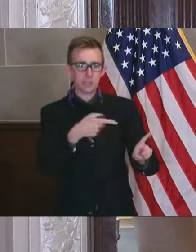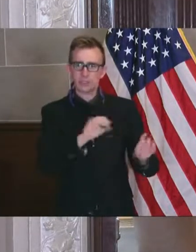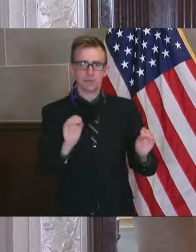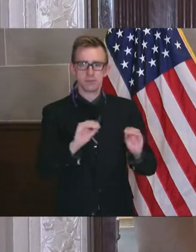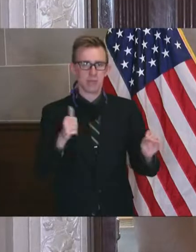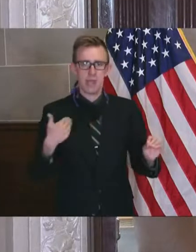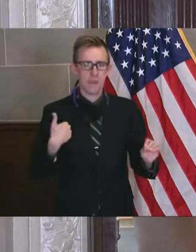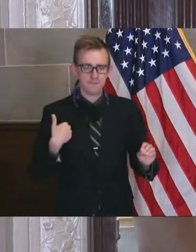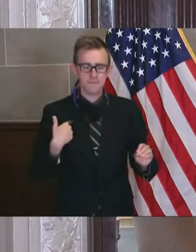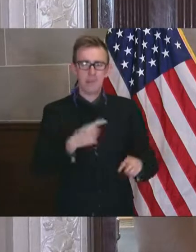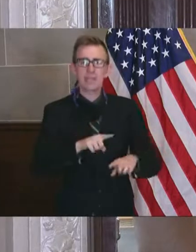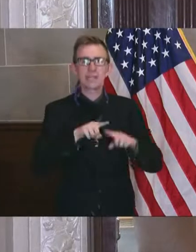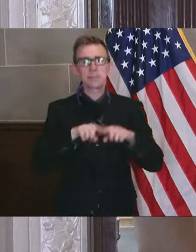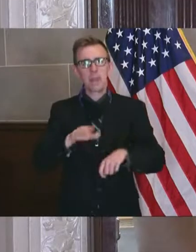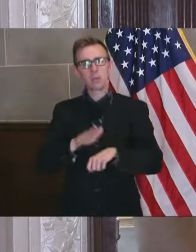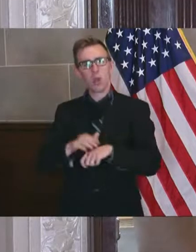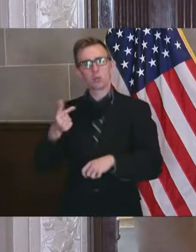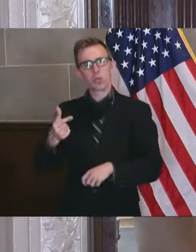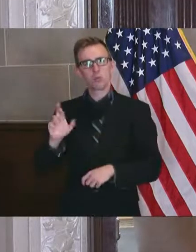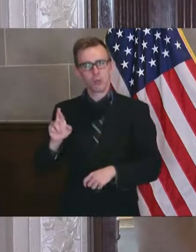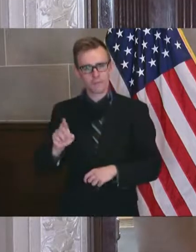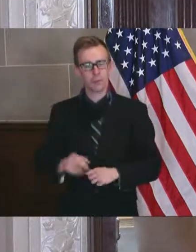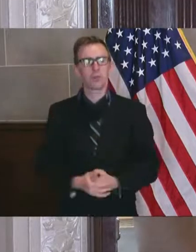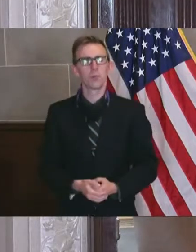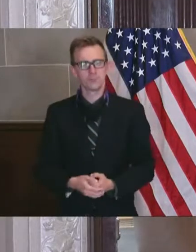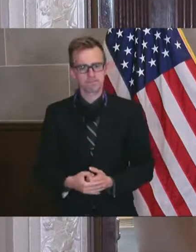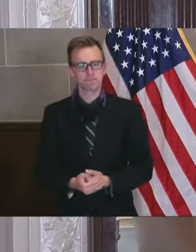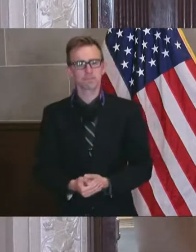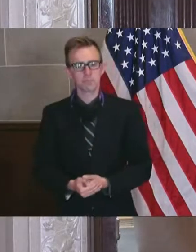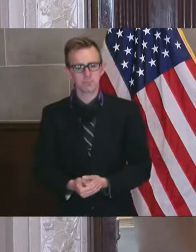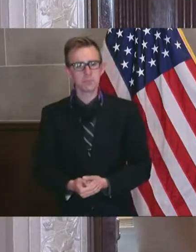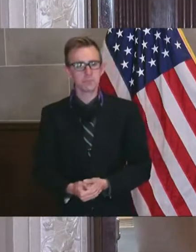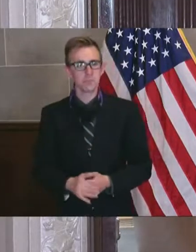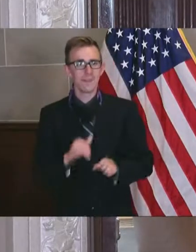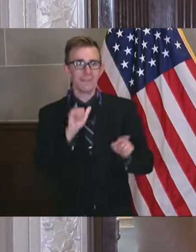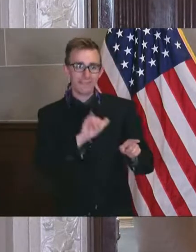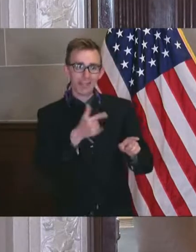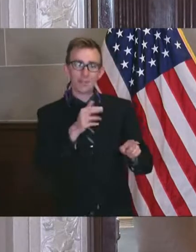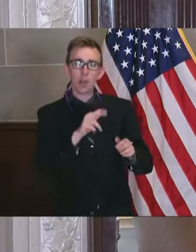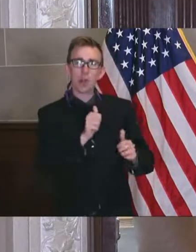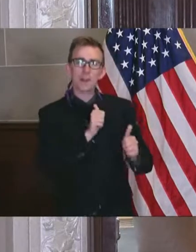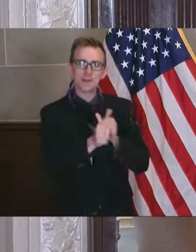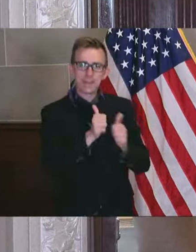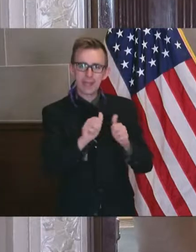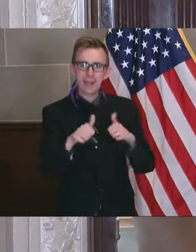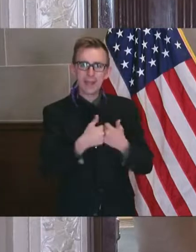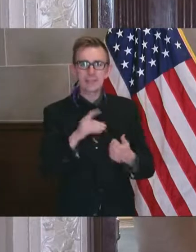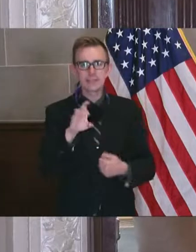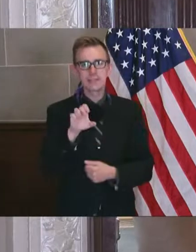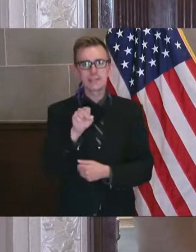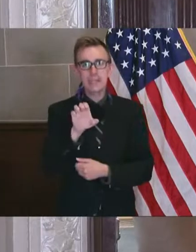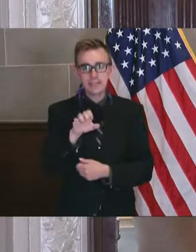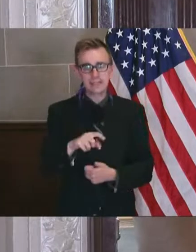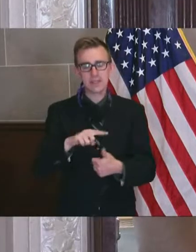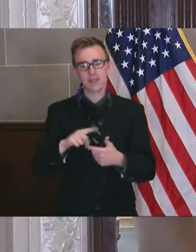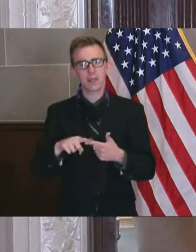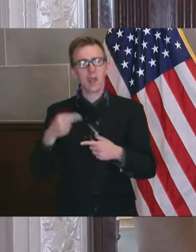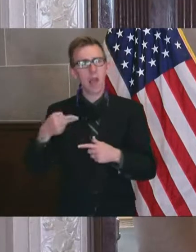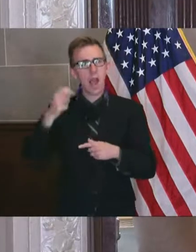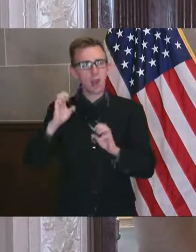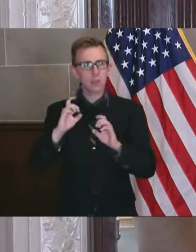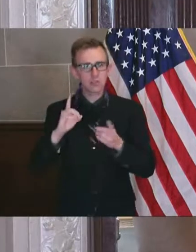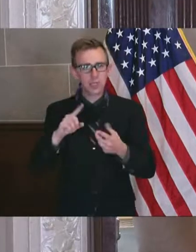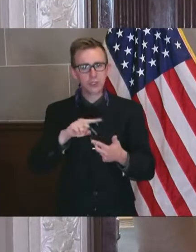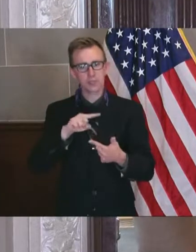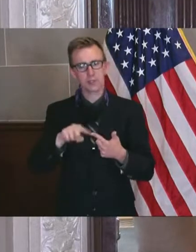it will depend on general revenue. That will compete against DESE. It will compete against higher education.